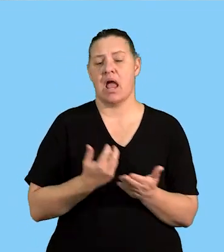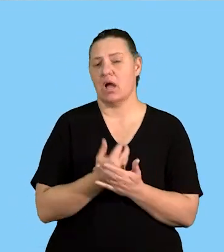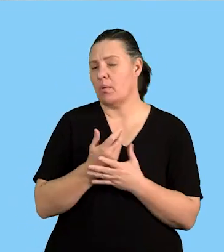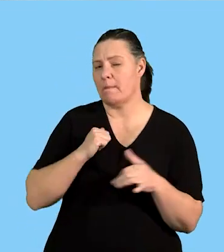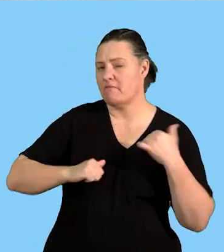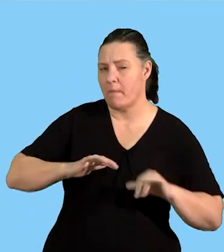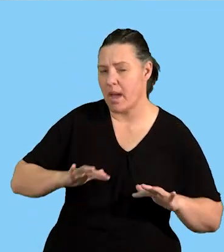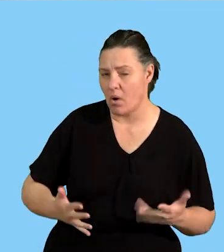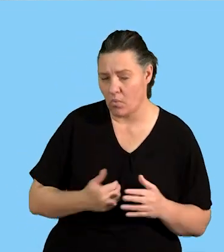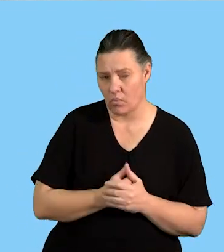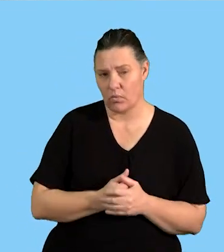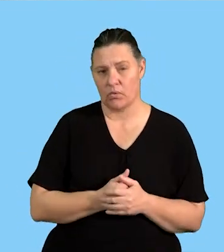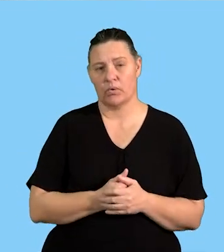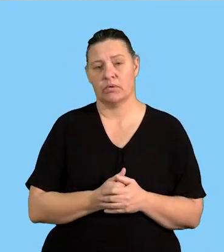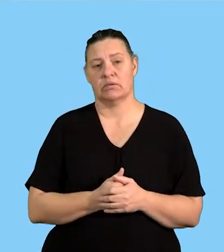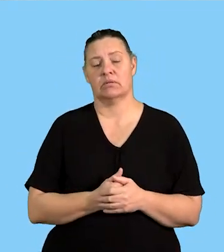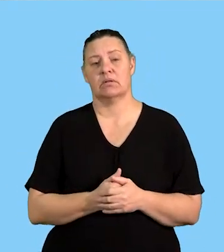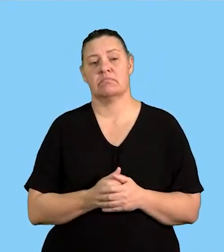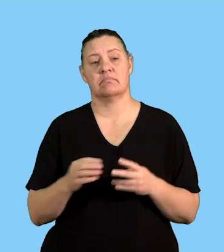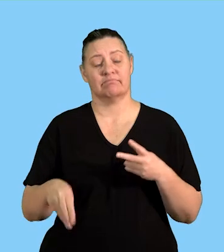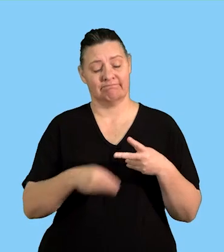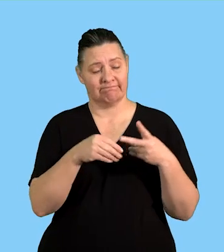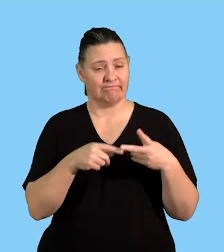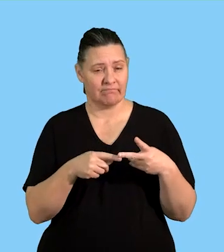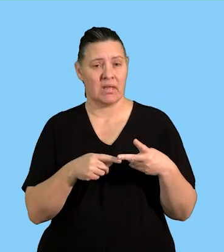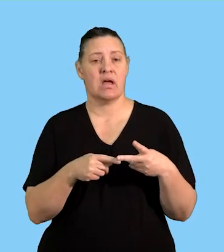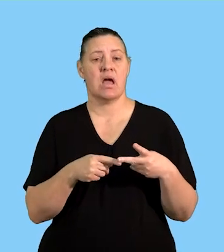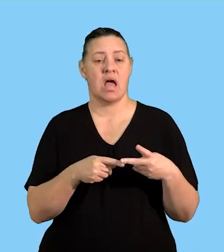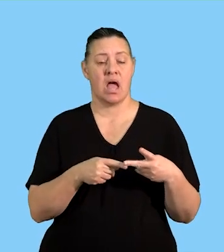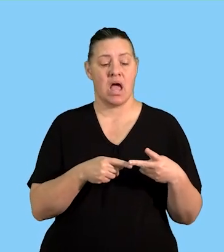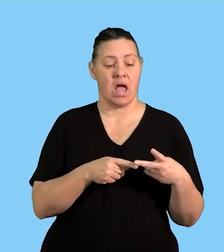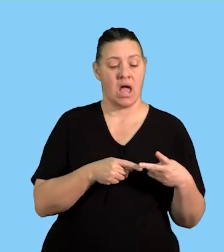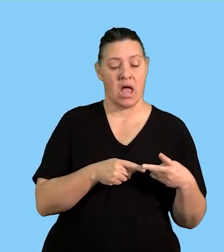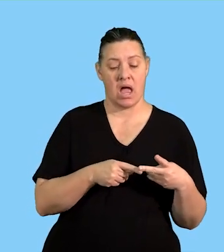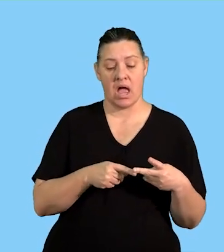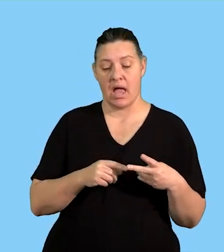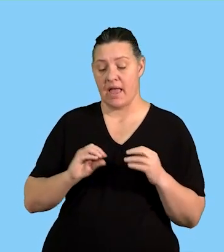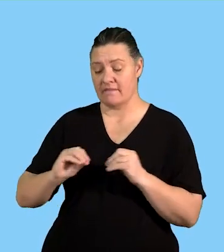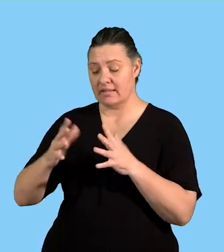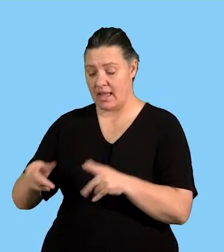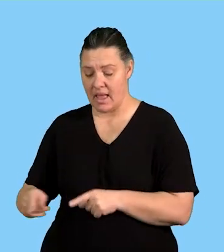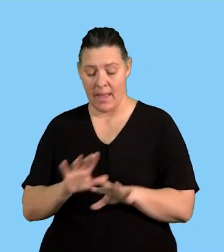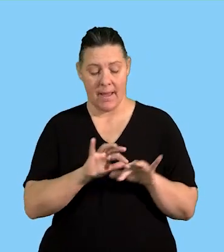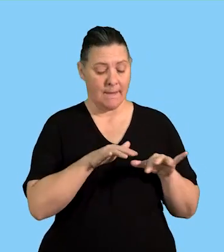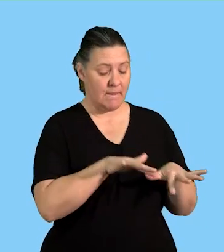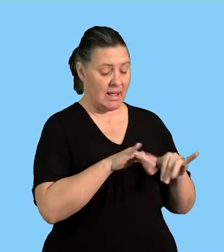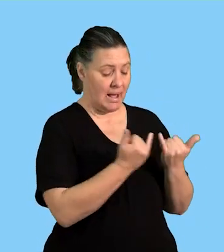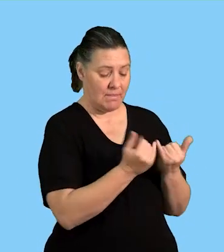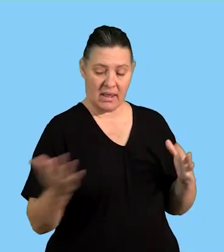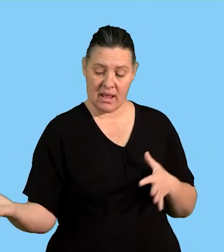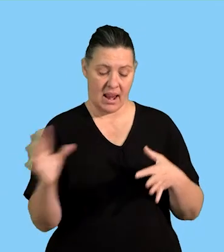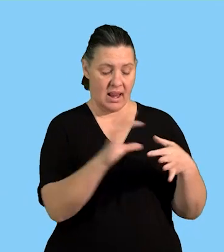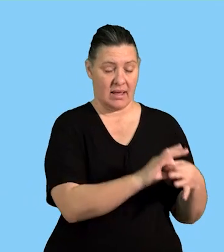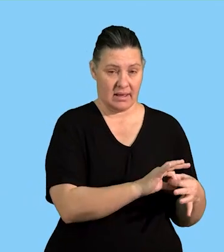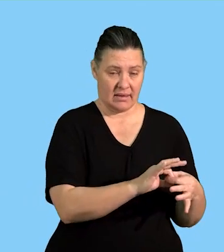is the economy performing? And then it acts as a link between investors and public companies. It ensures that